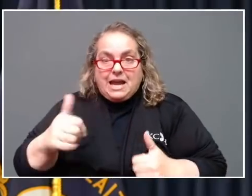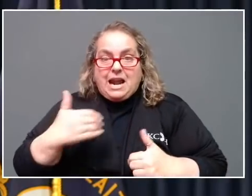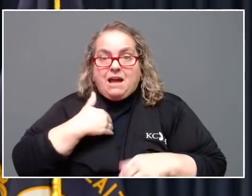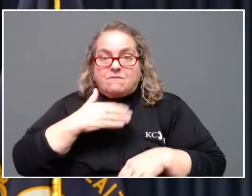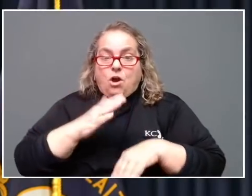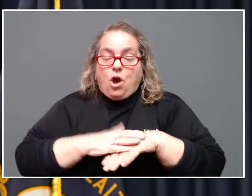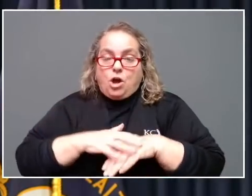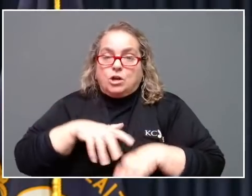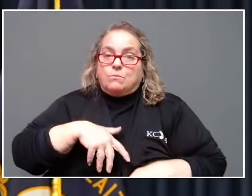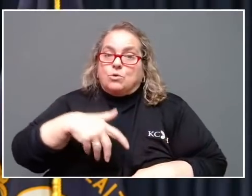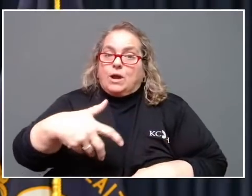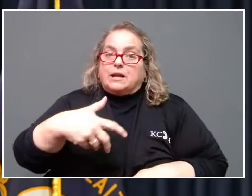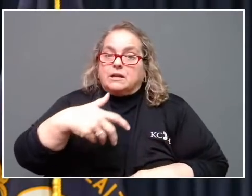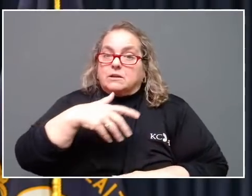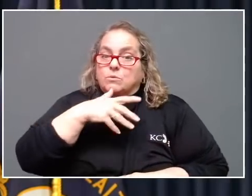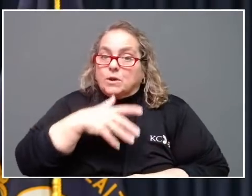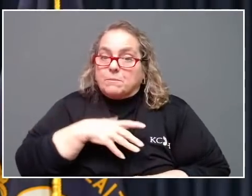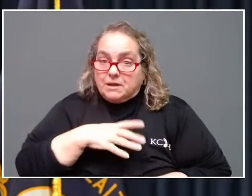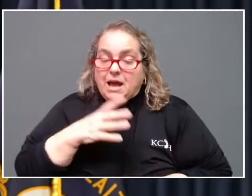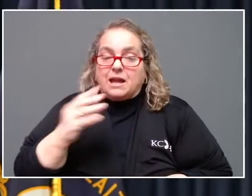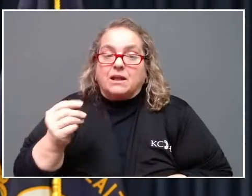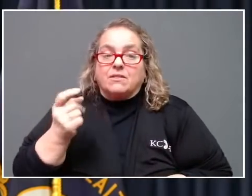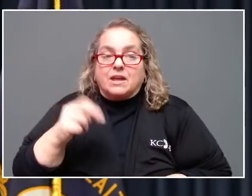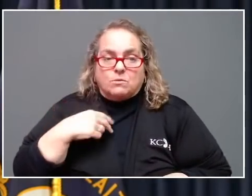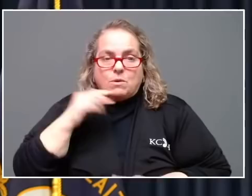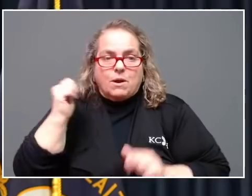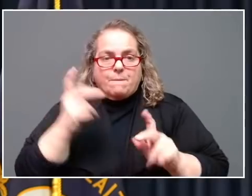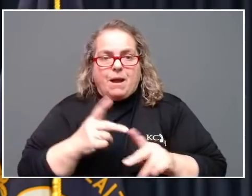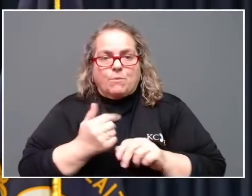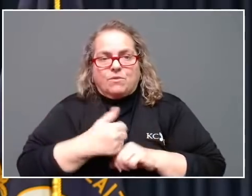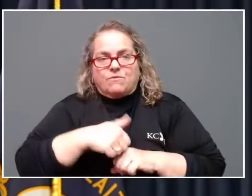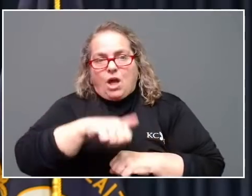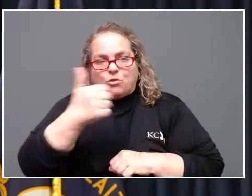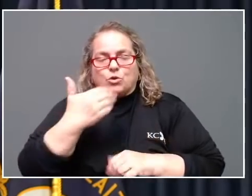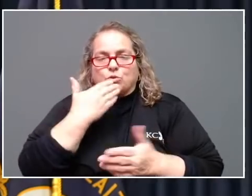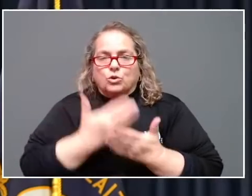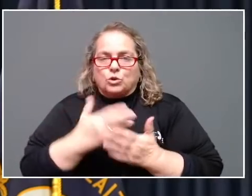back with a couple other pieces of good news.